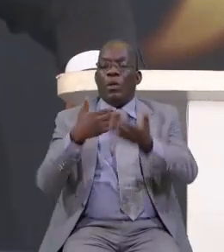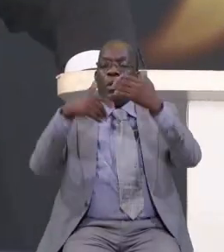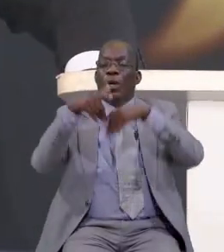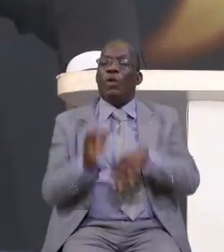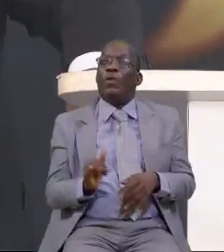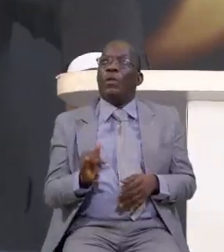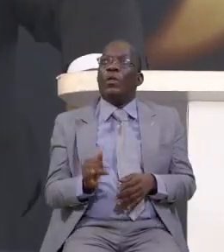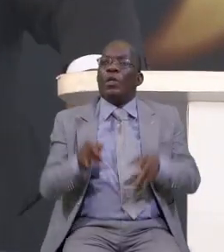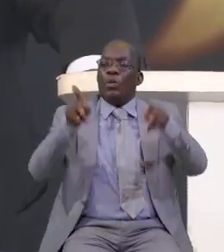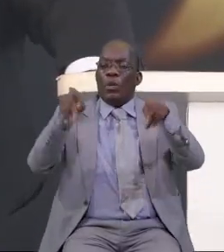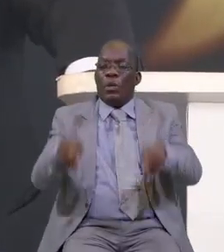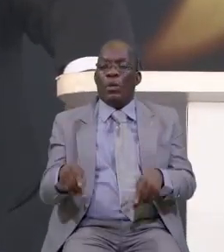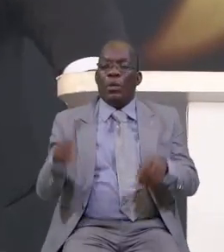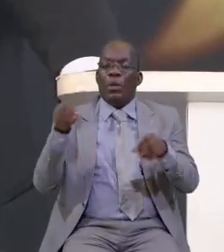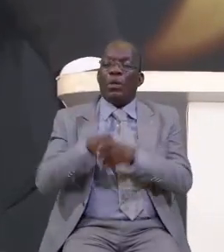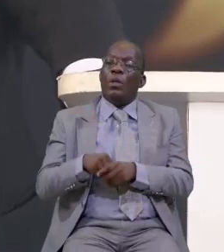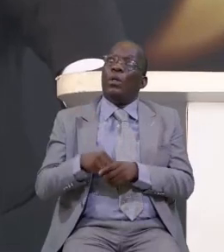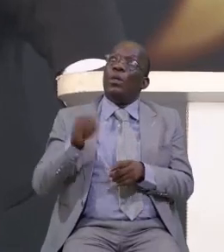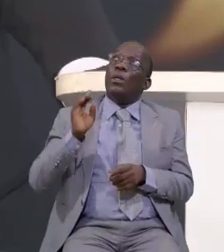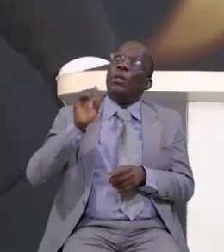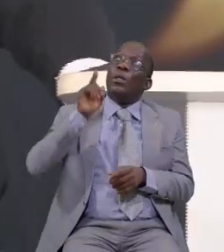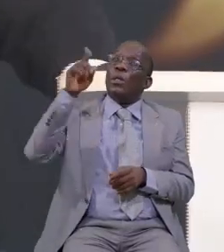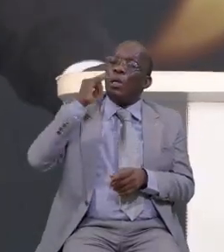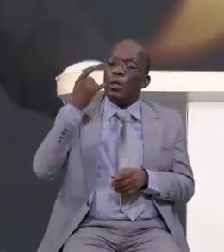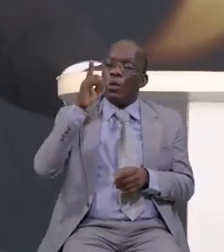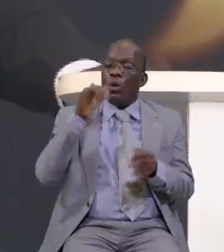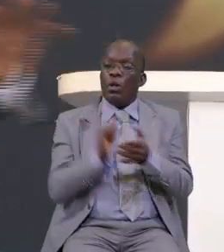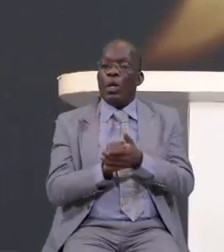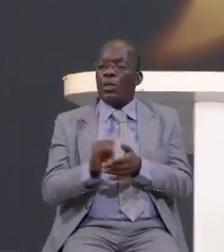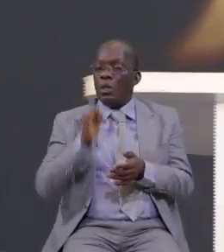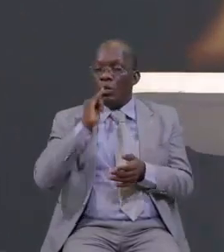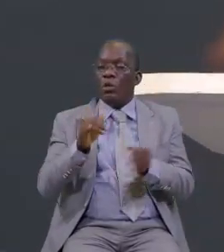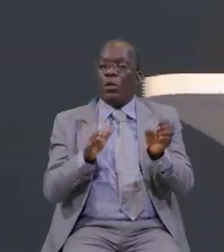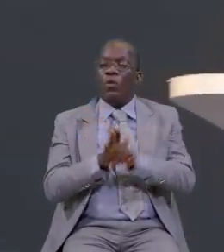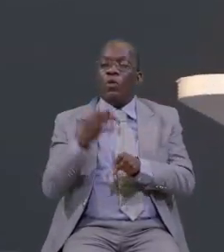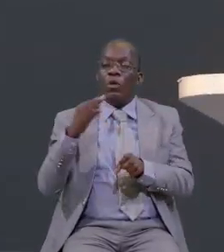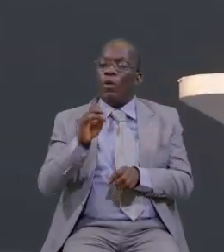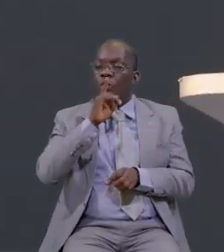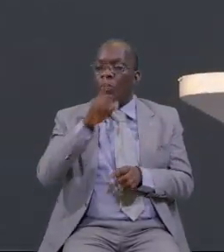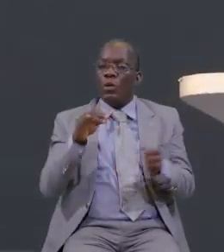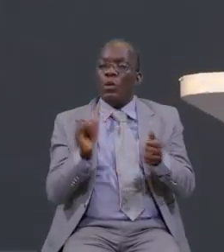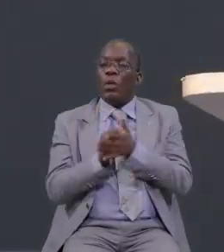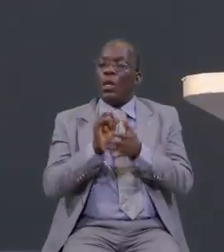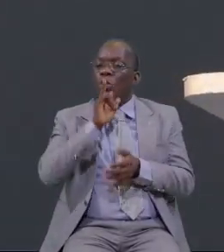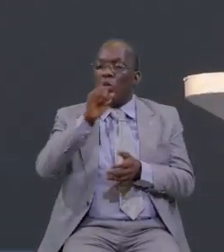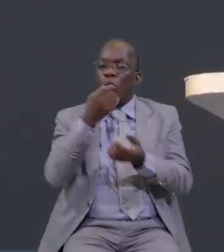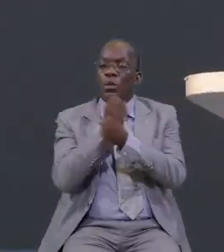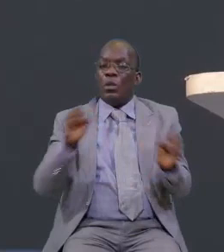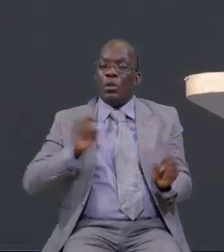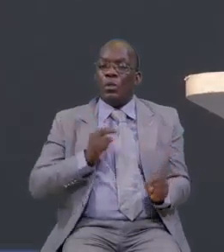candidate. He is the one that is full of truth. And that truth saves us. That